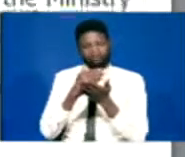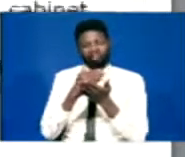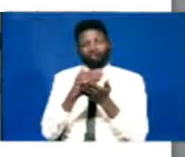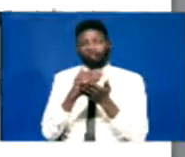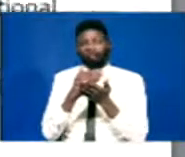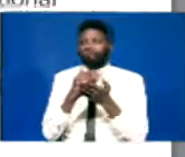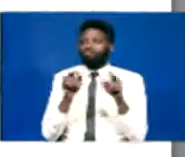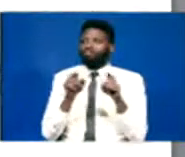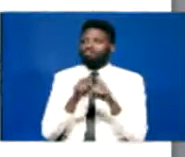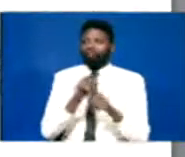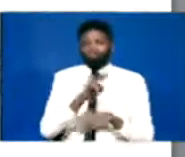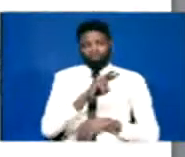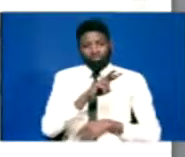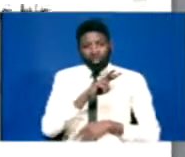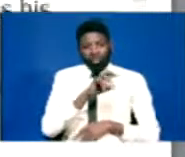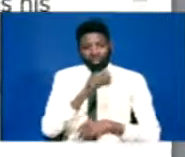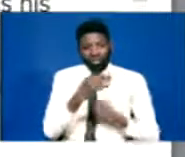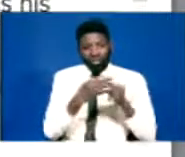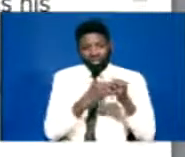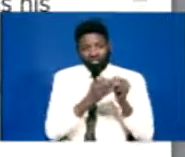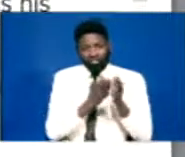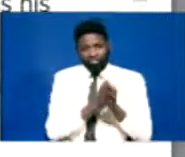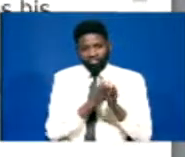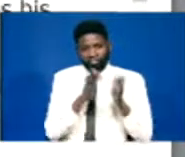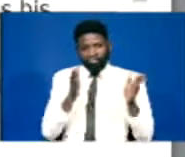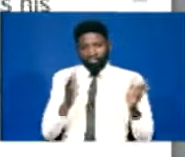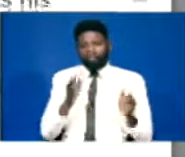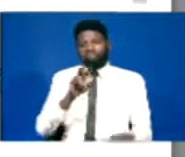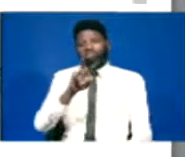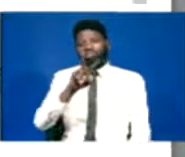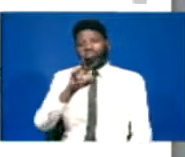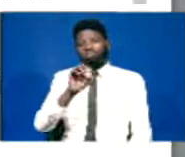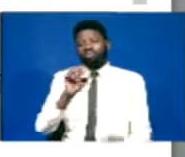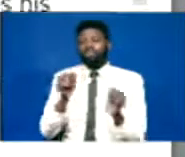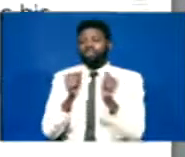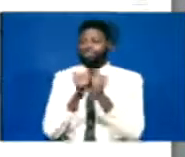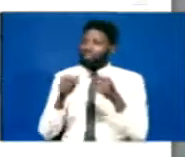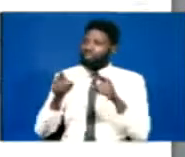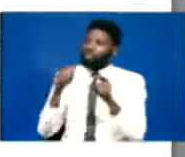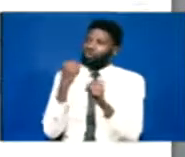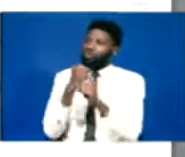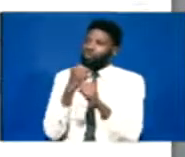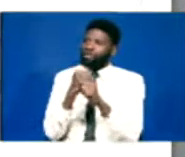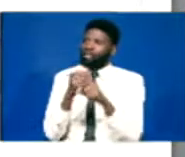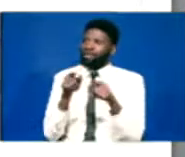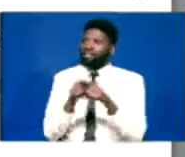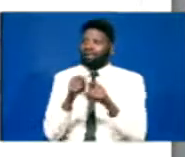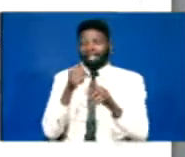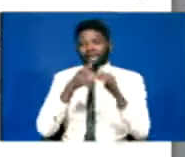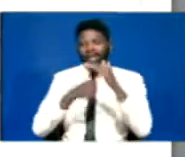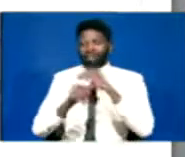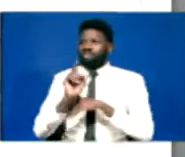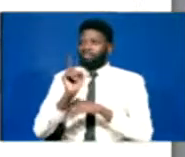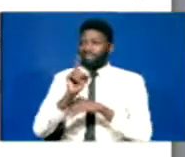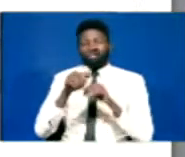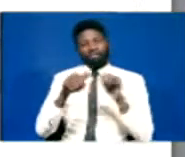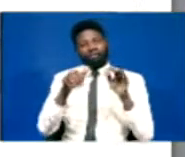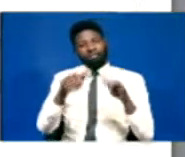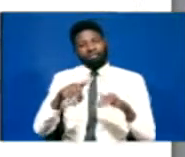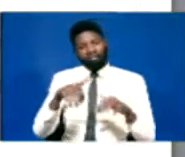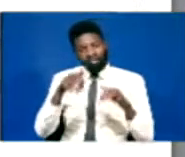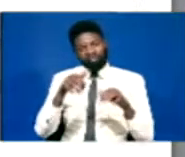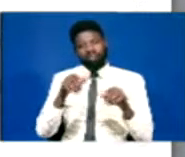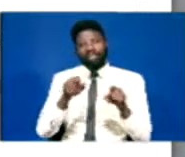between 2008 to 2010, he served under the Ministry of Agriculture. Now, looking